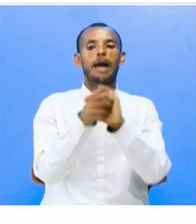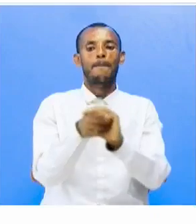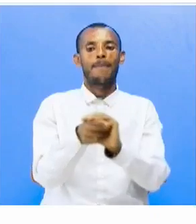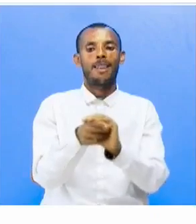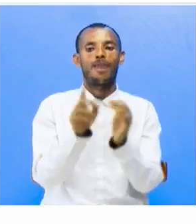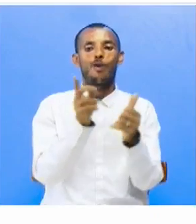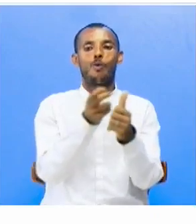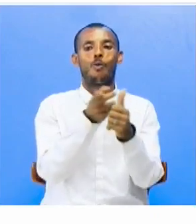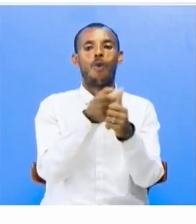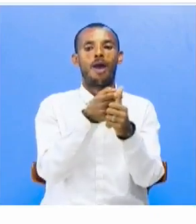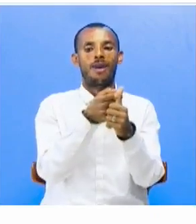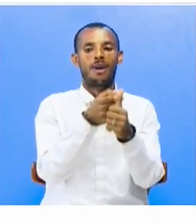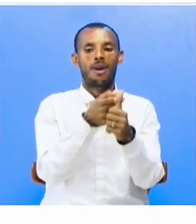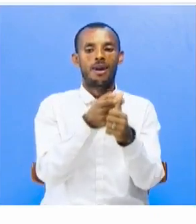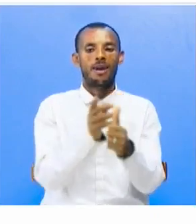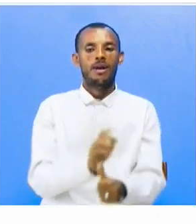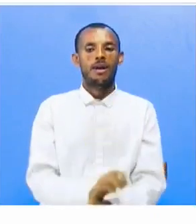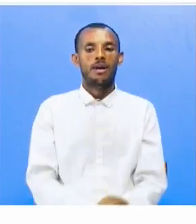1.